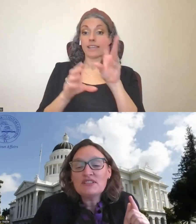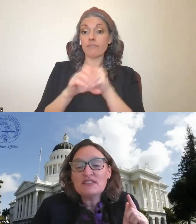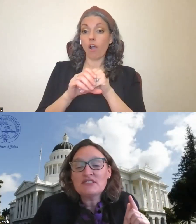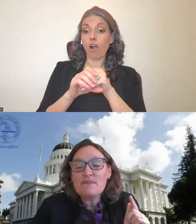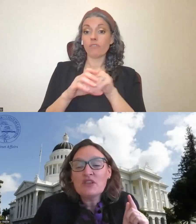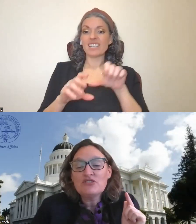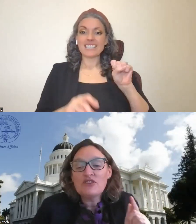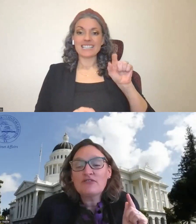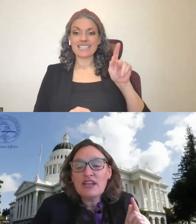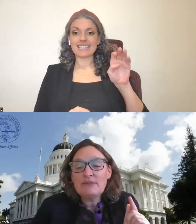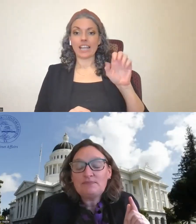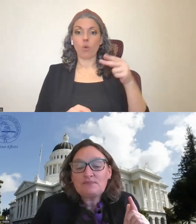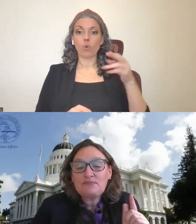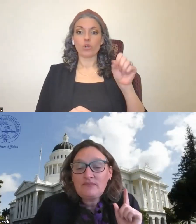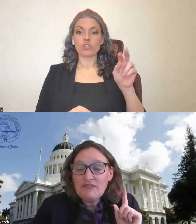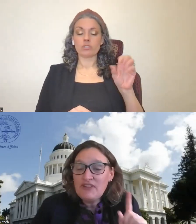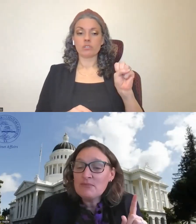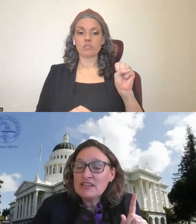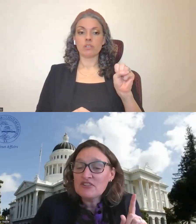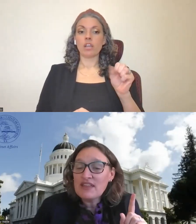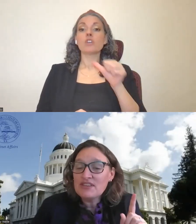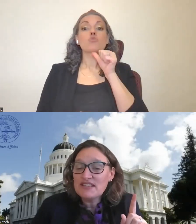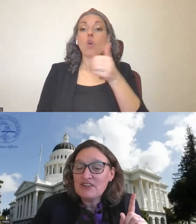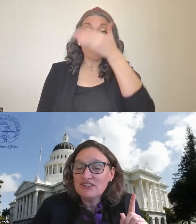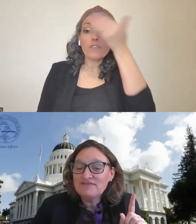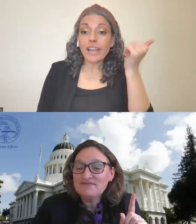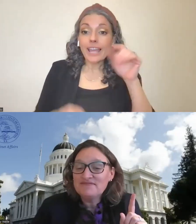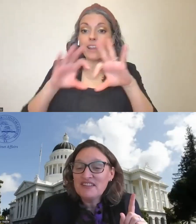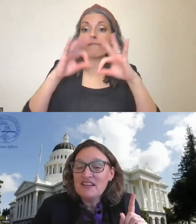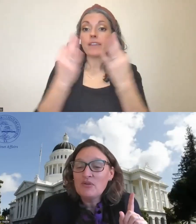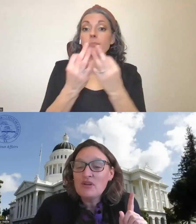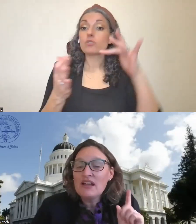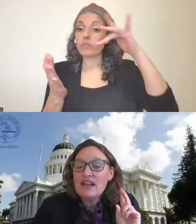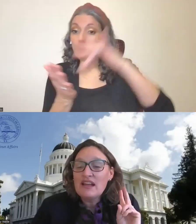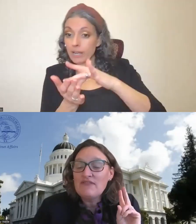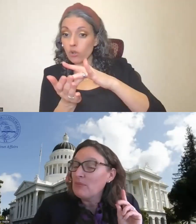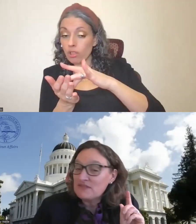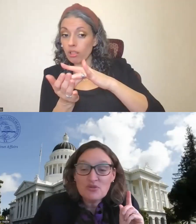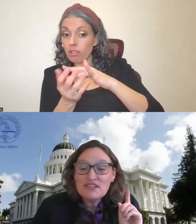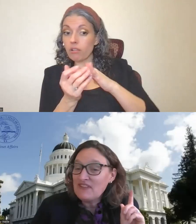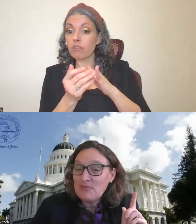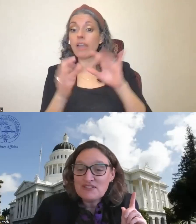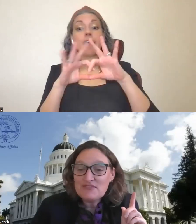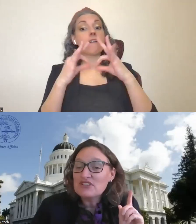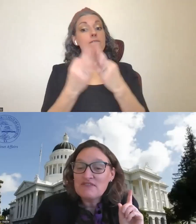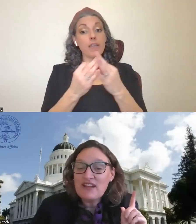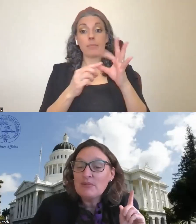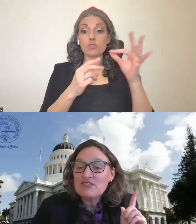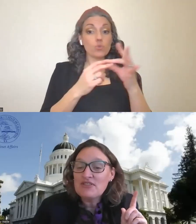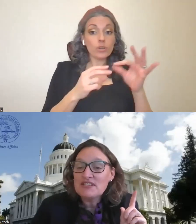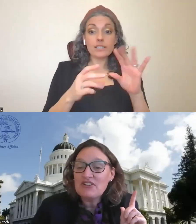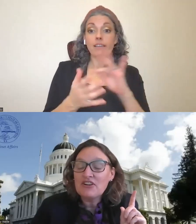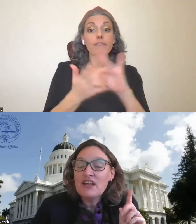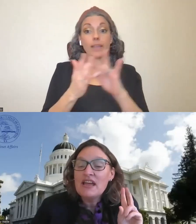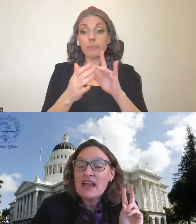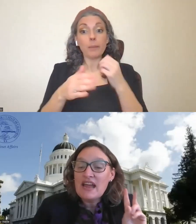build this system, don't forget, families are at the center. Families of choice, families of origin, families are at